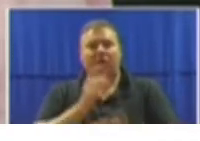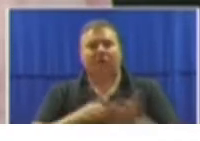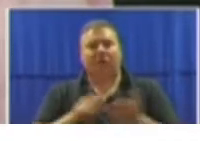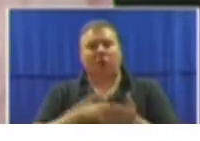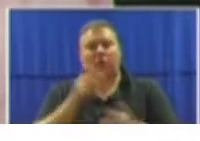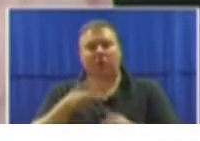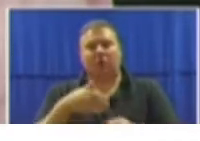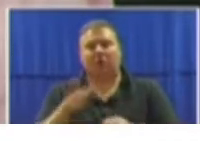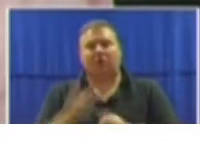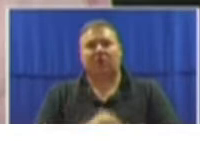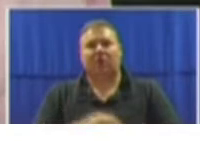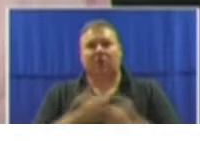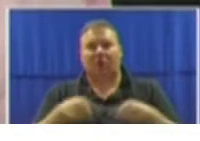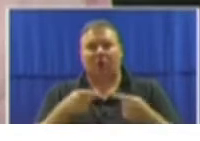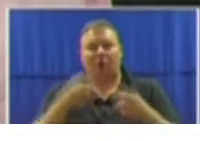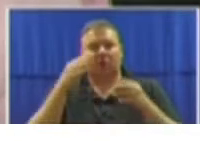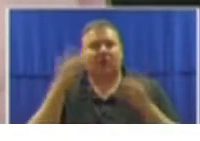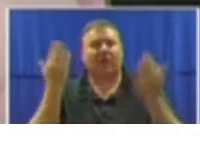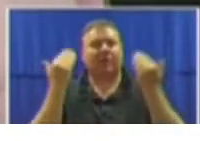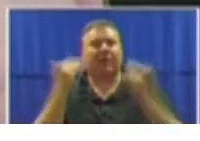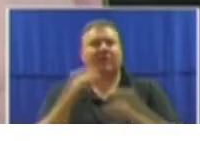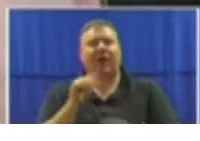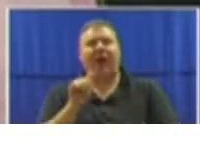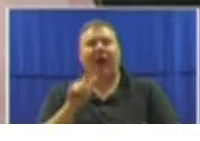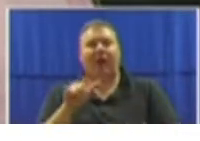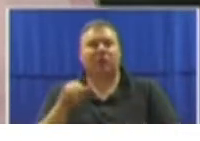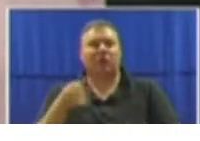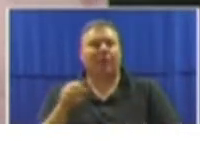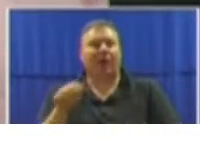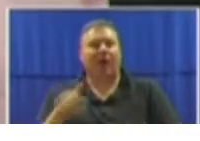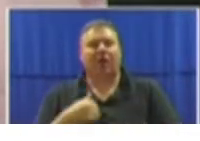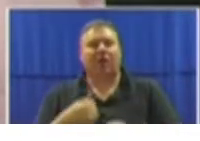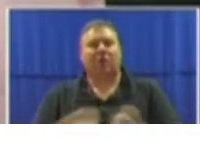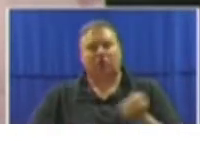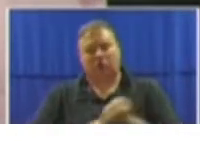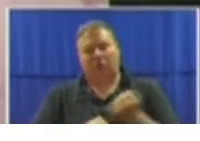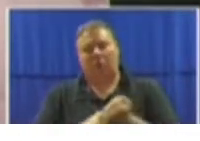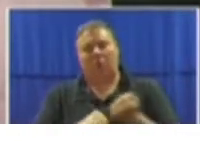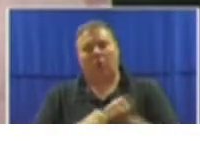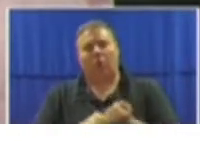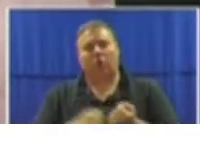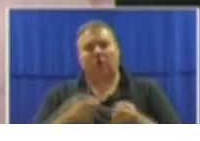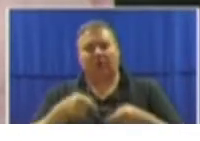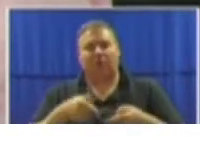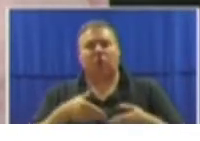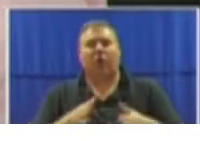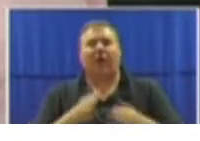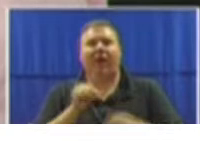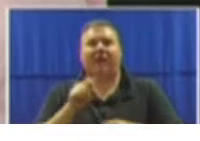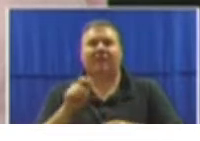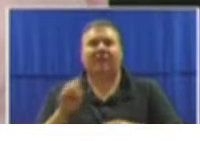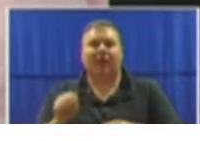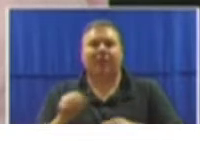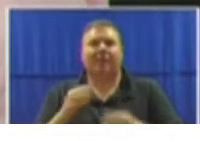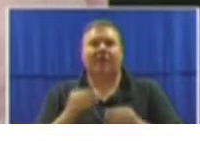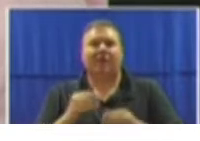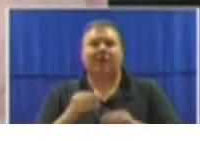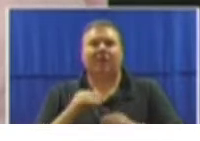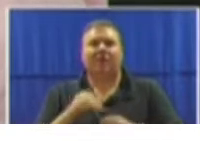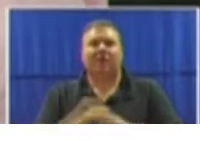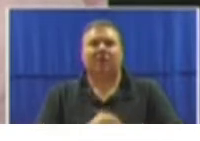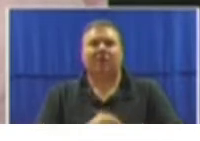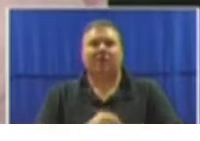expect Al-Jama to support a motion, in this case of the ATM or even the DA. Al-Jama stands with